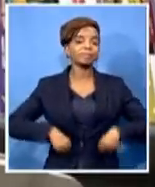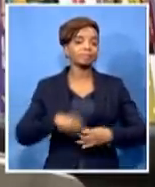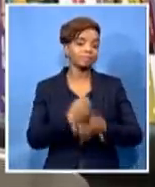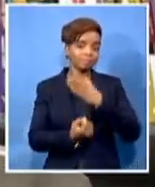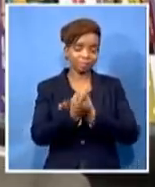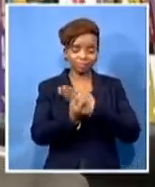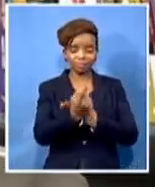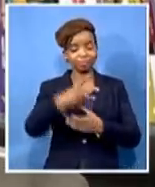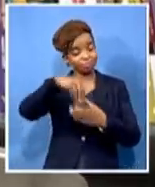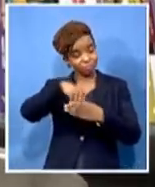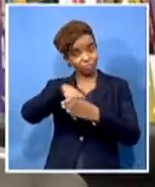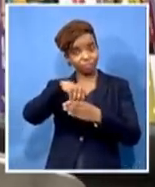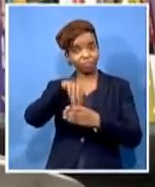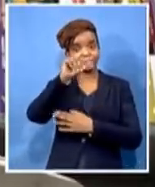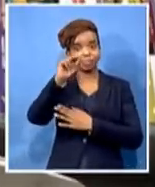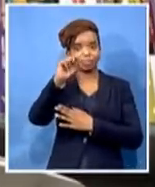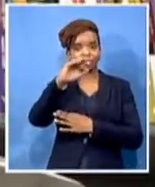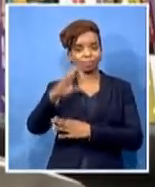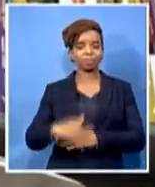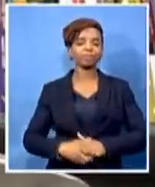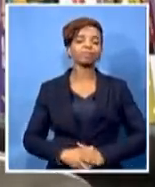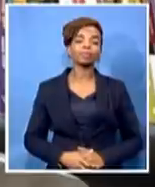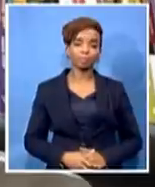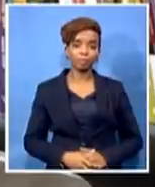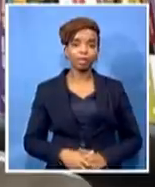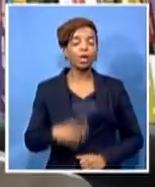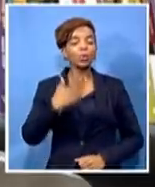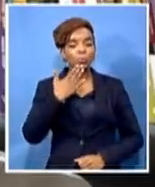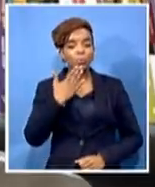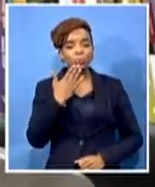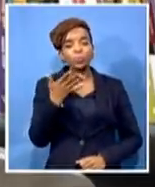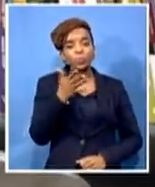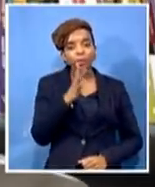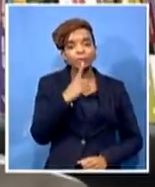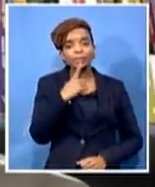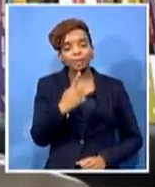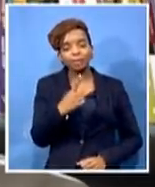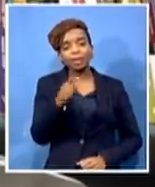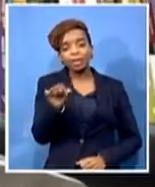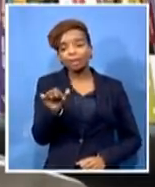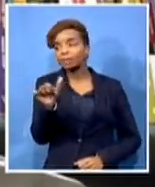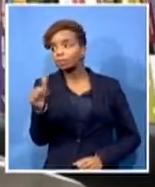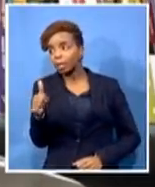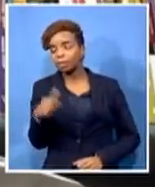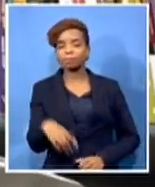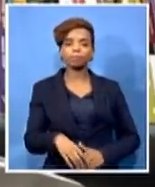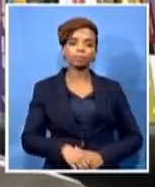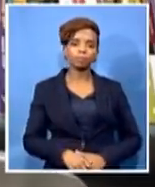individuals who would want to say as well, like the ANC Women's League president